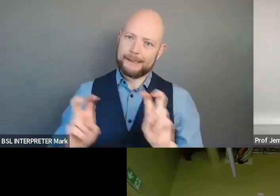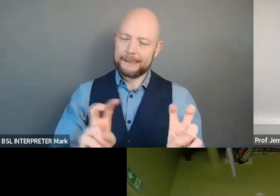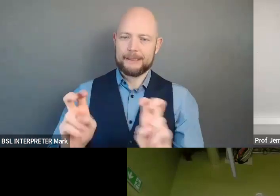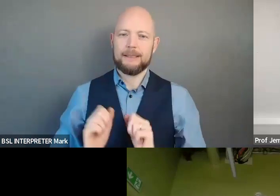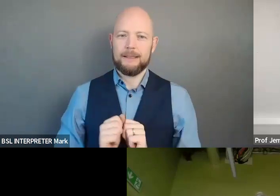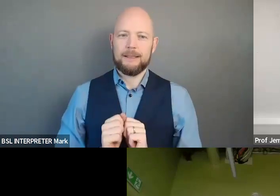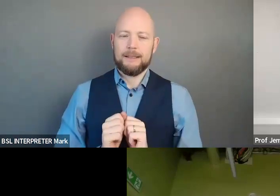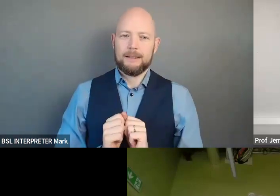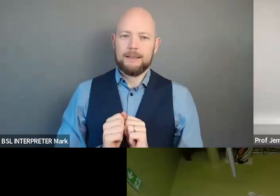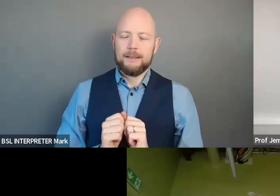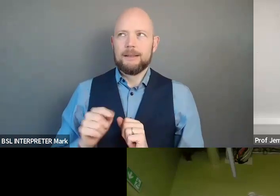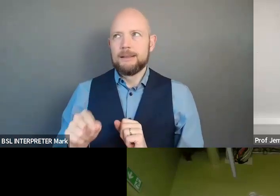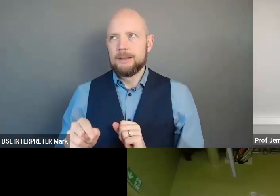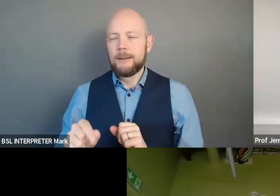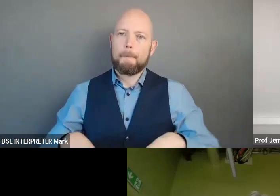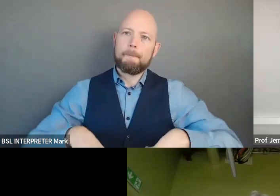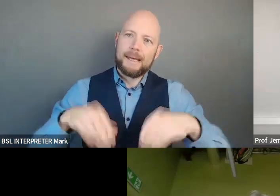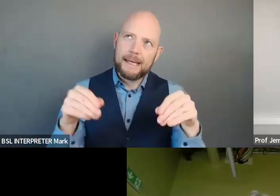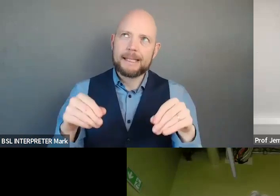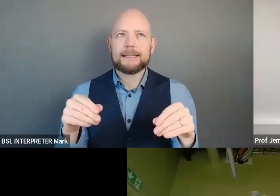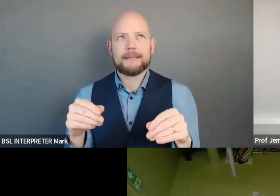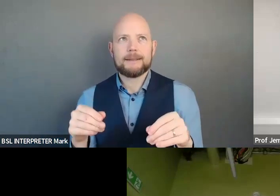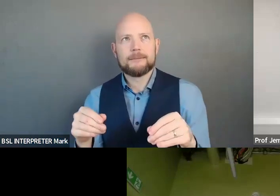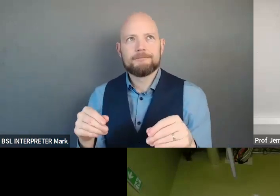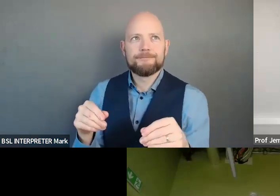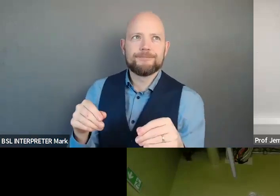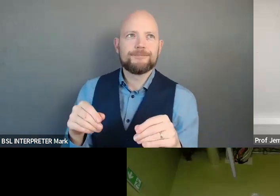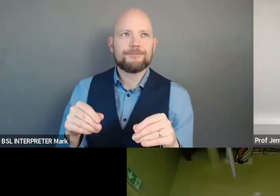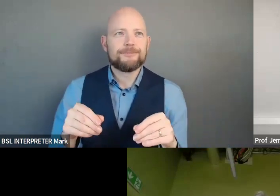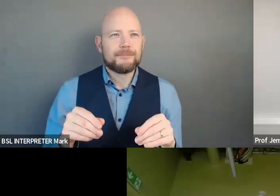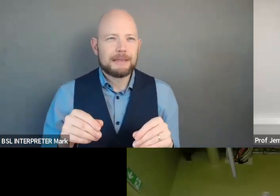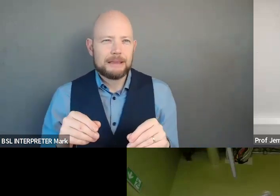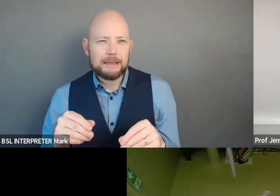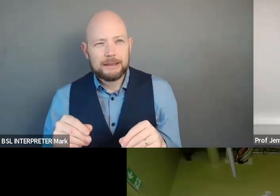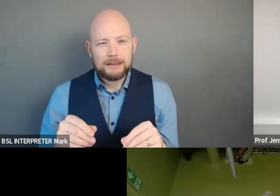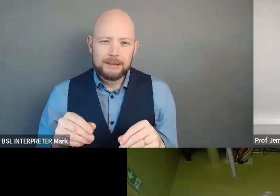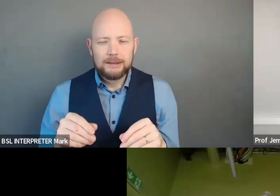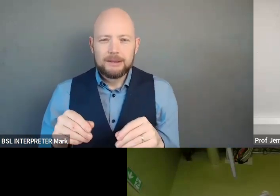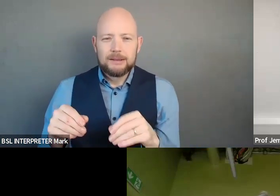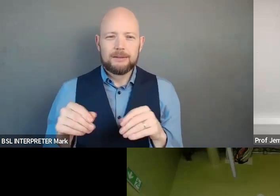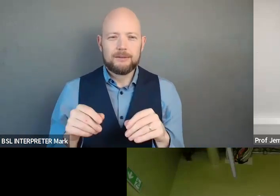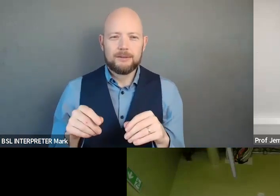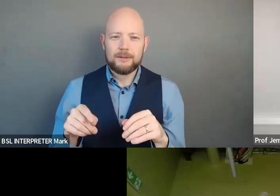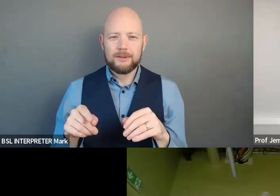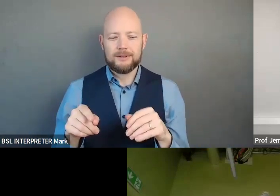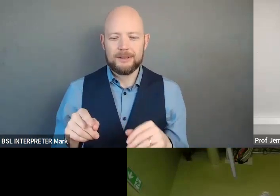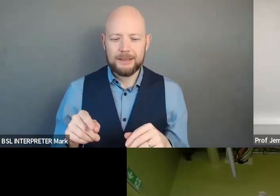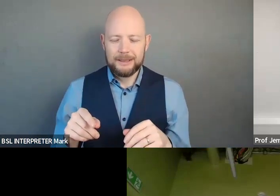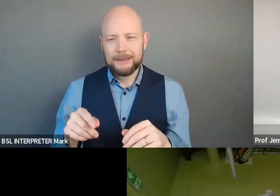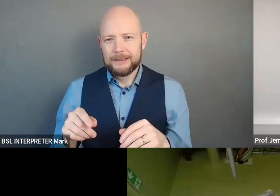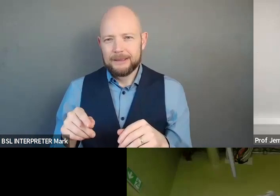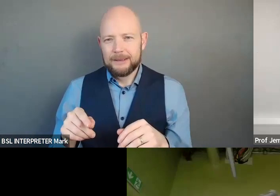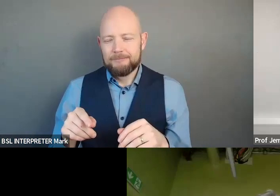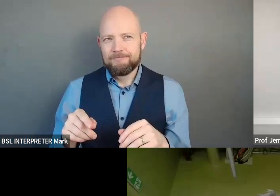that was beginning to rather undermine the notion of what has to be